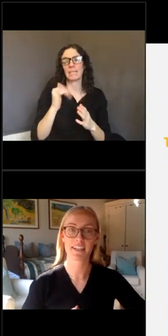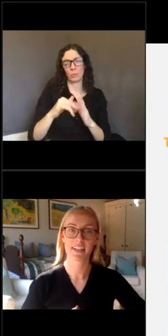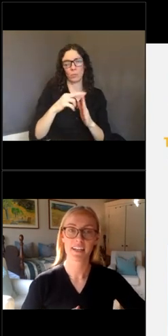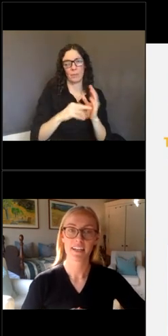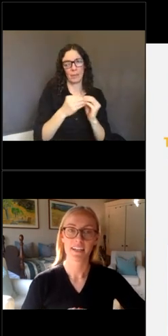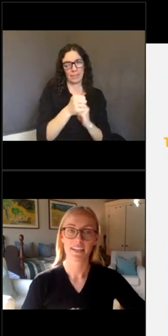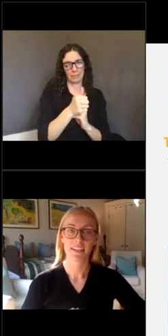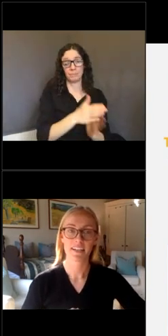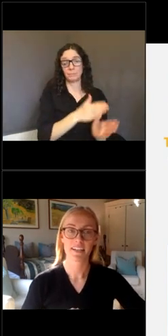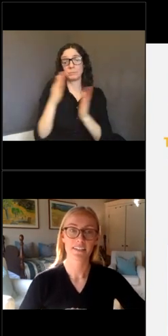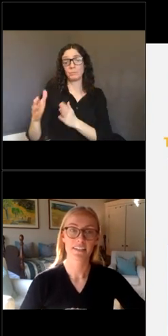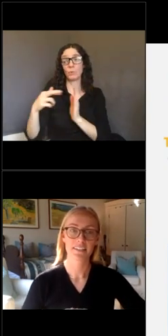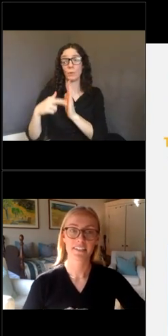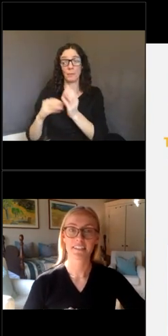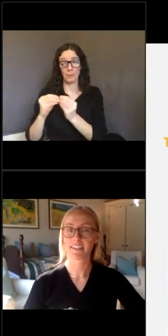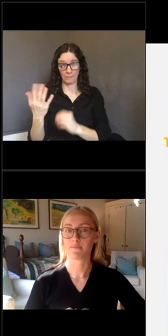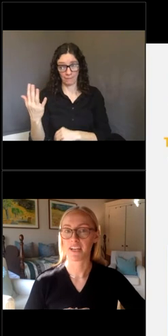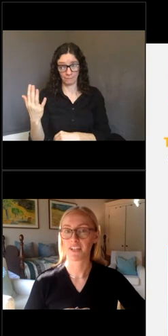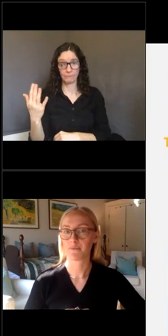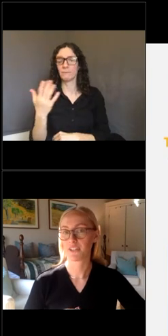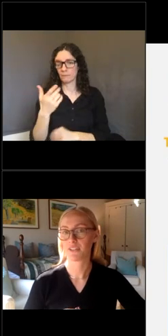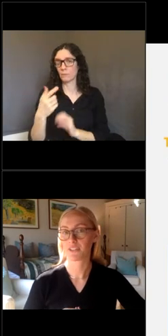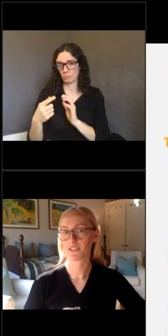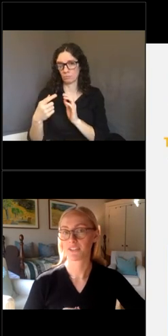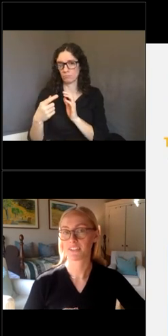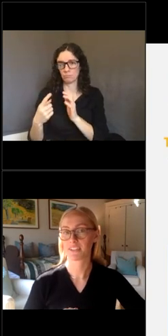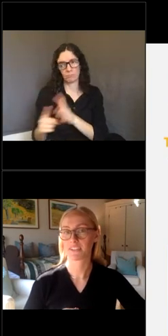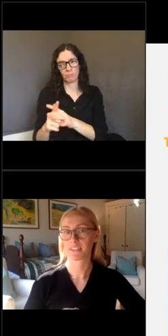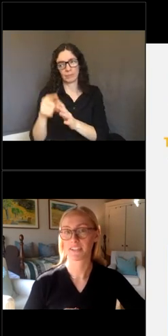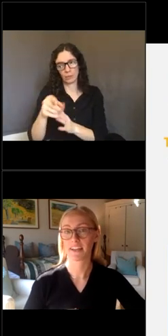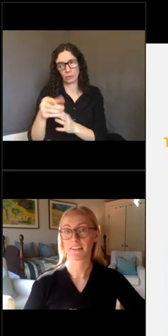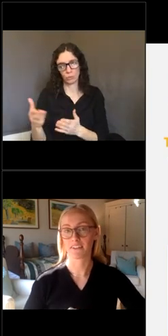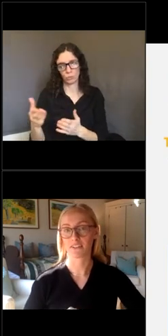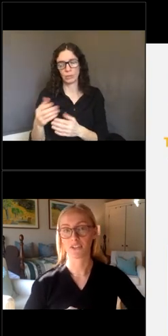and it states that management units